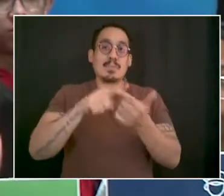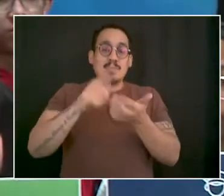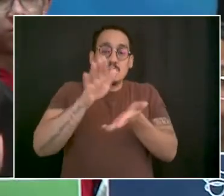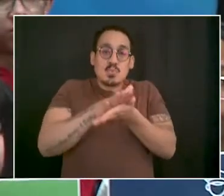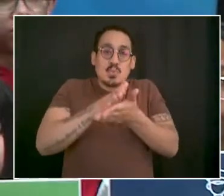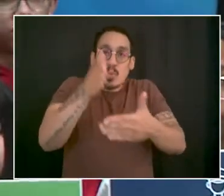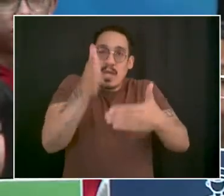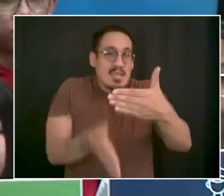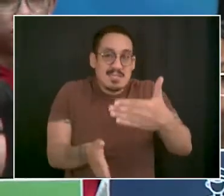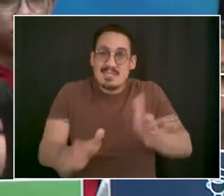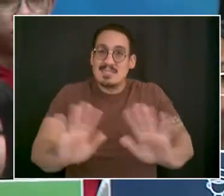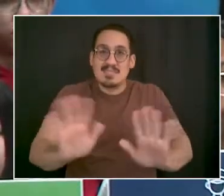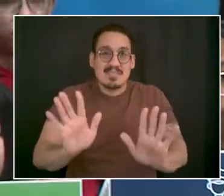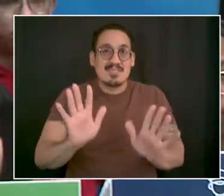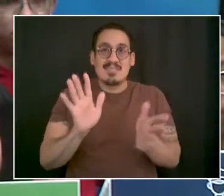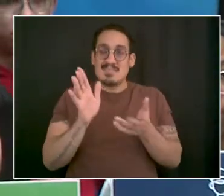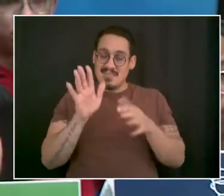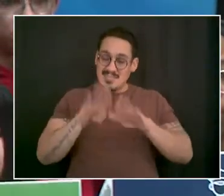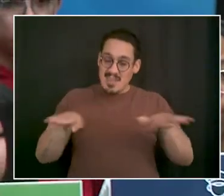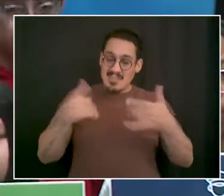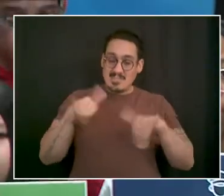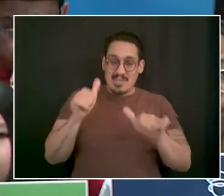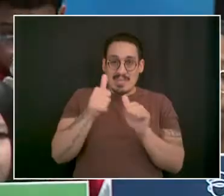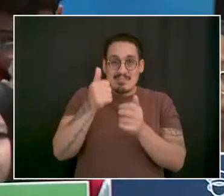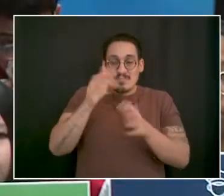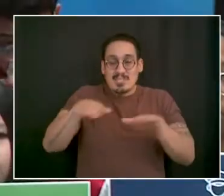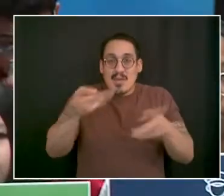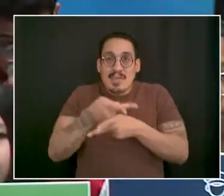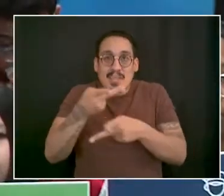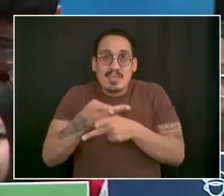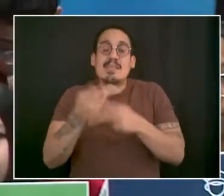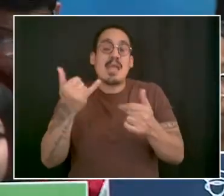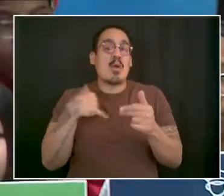still need childcare, we are now investing an additional